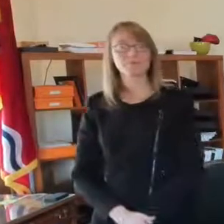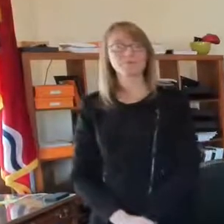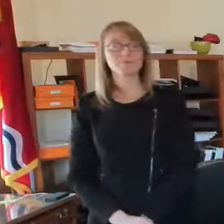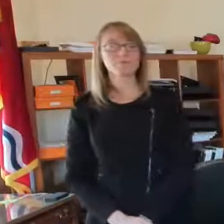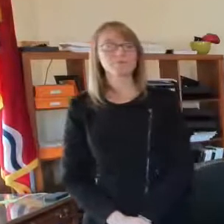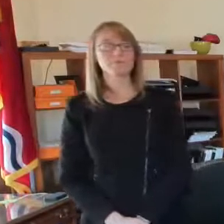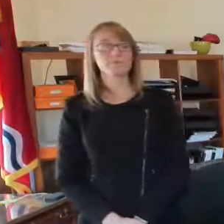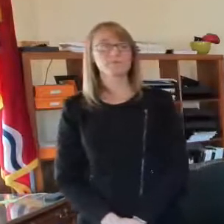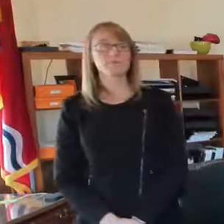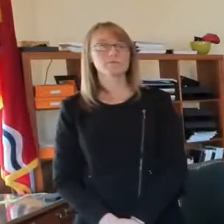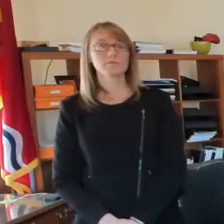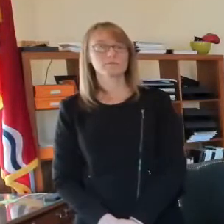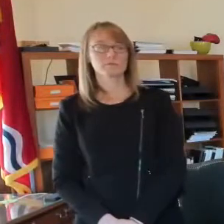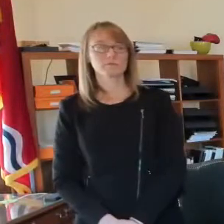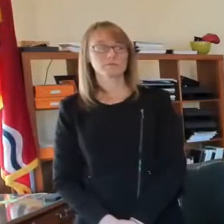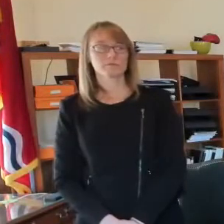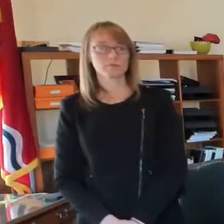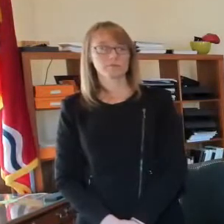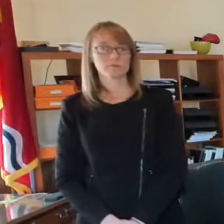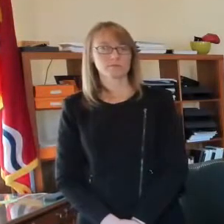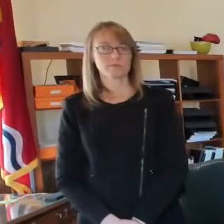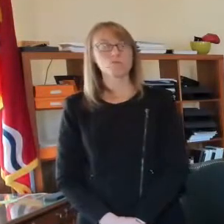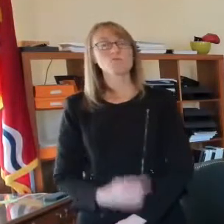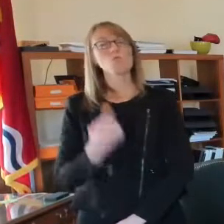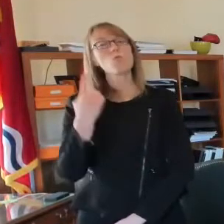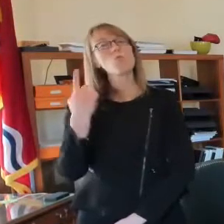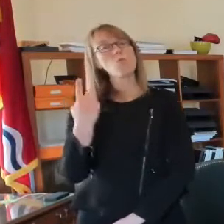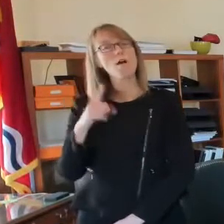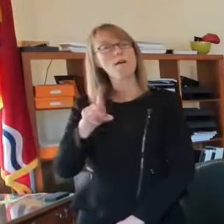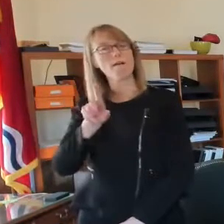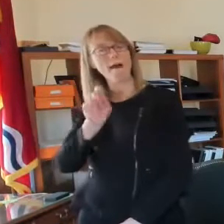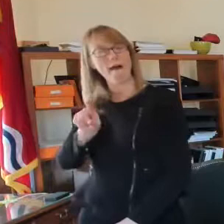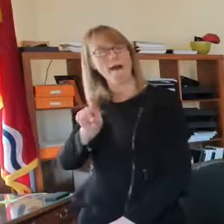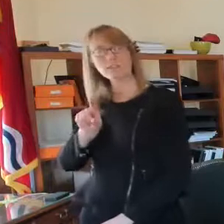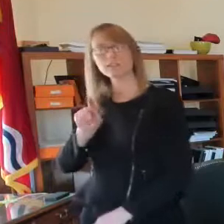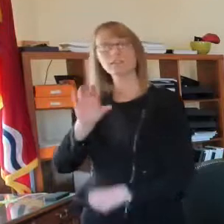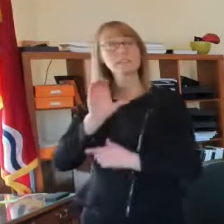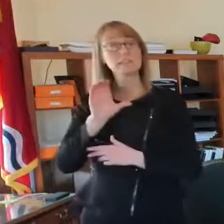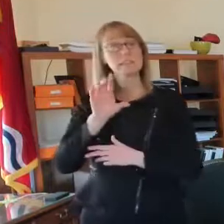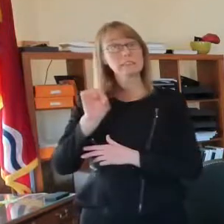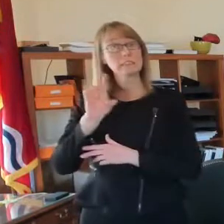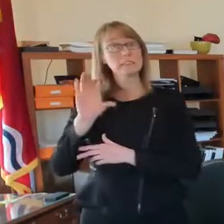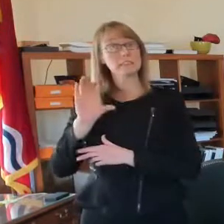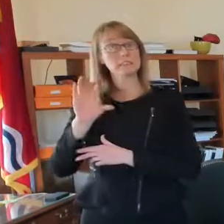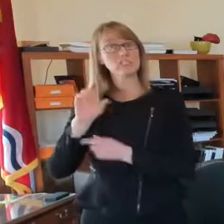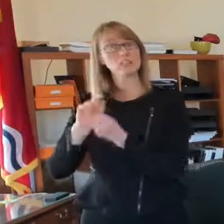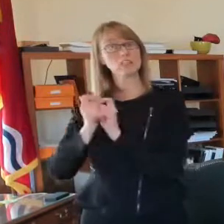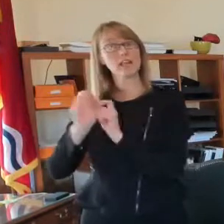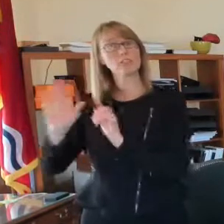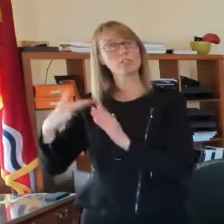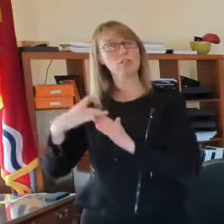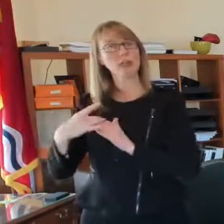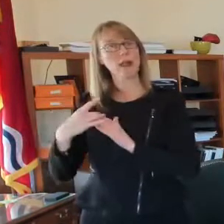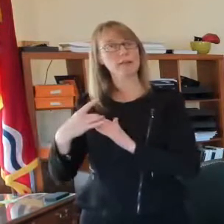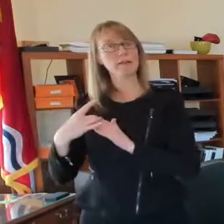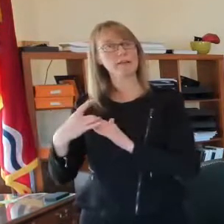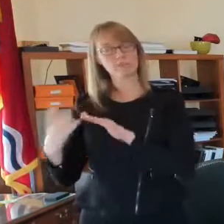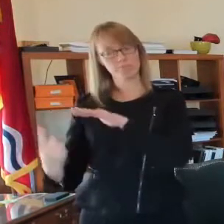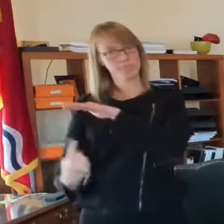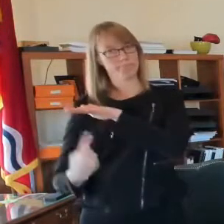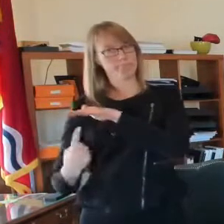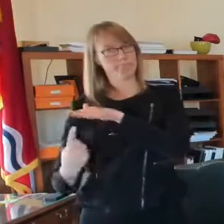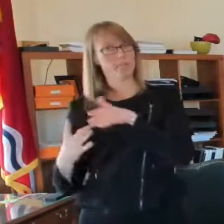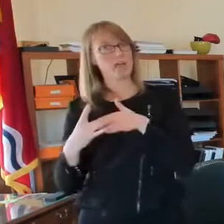of the first questions has to do with quarantine guidelines that the CDC is changing. Mm-hmm. Has the City of St. Louis Department of